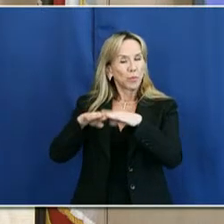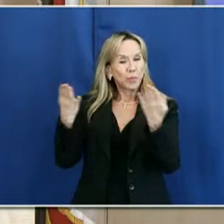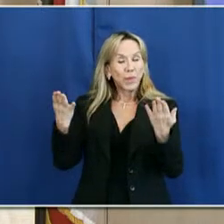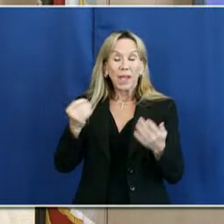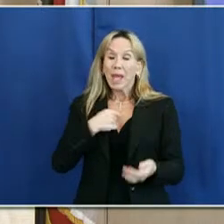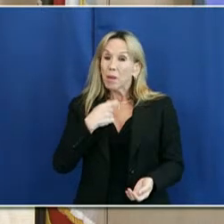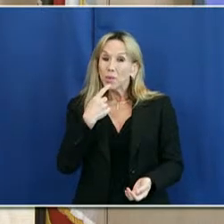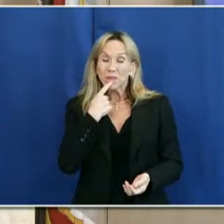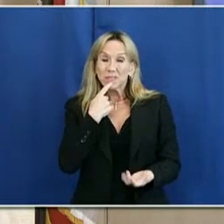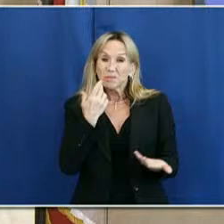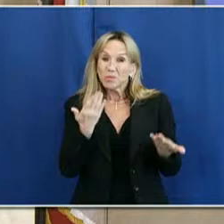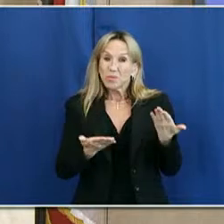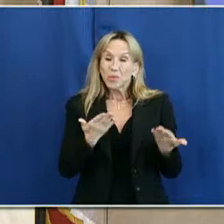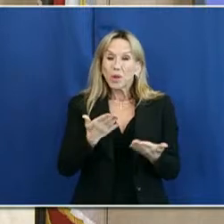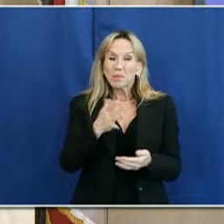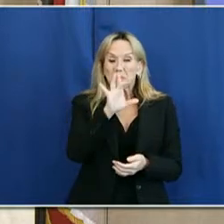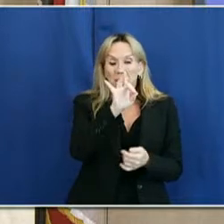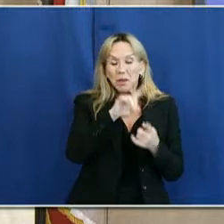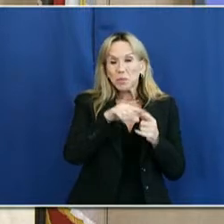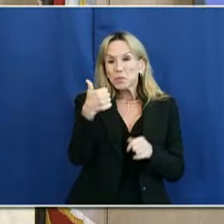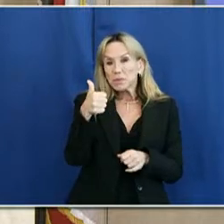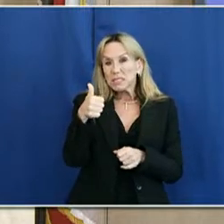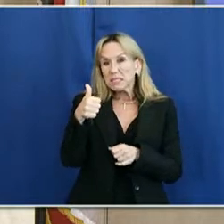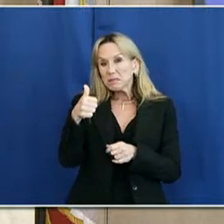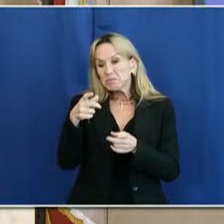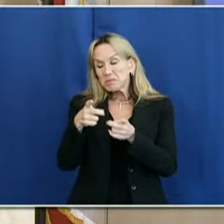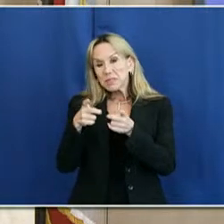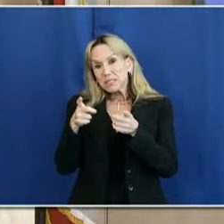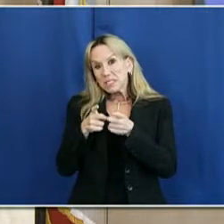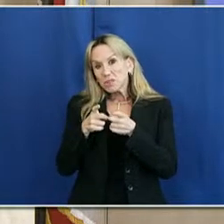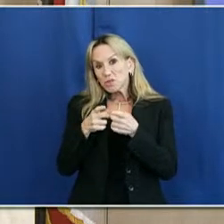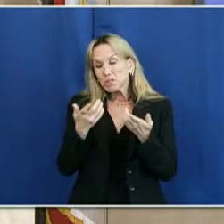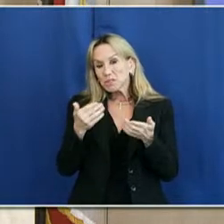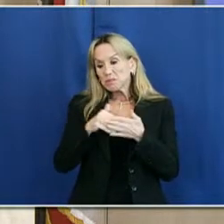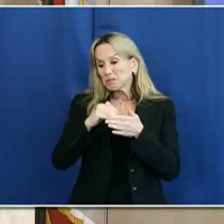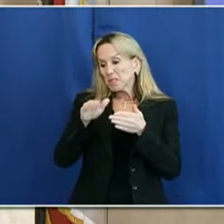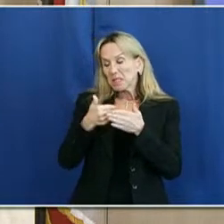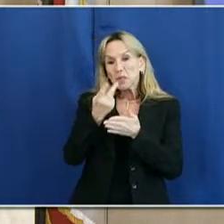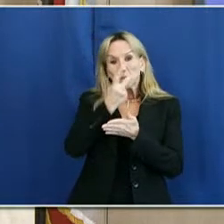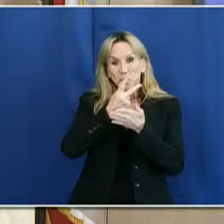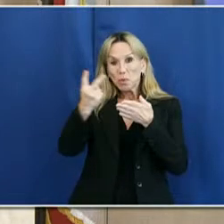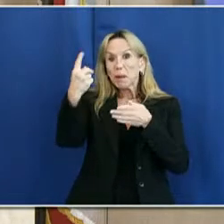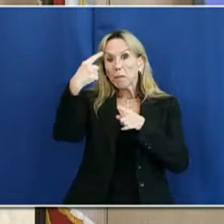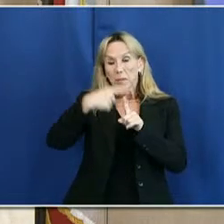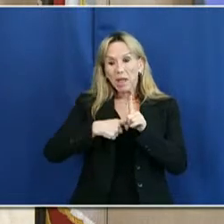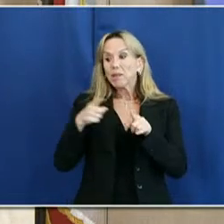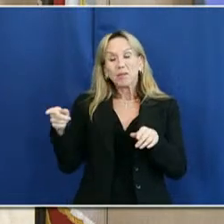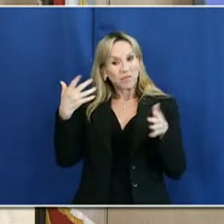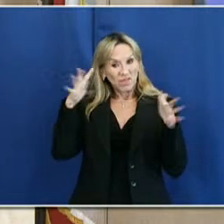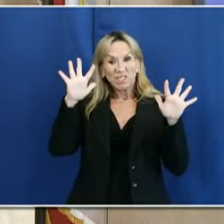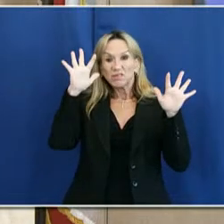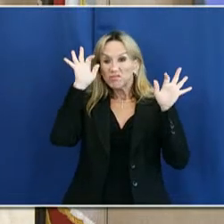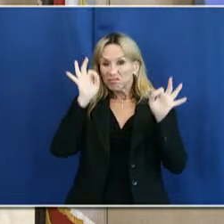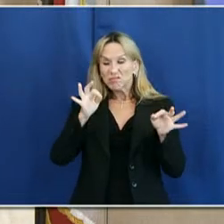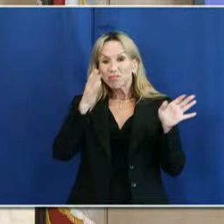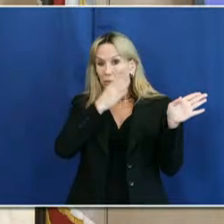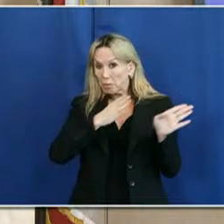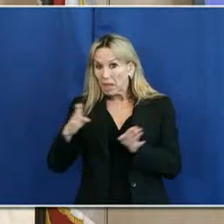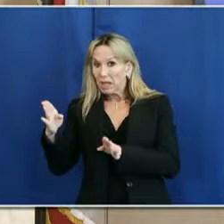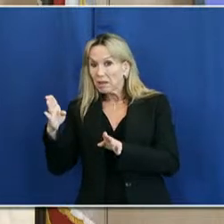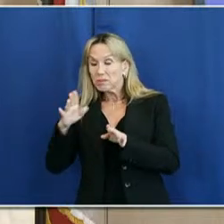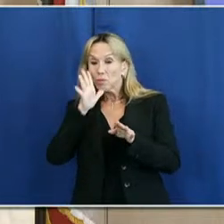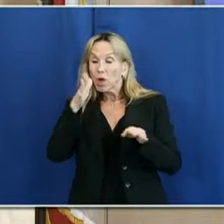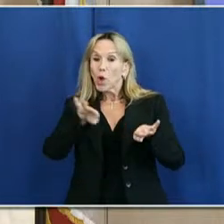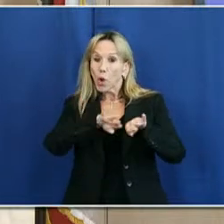probably about 8 to 10 districts in the next 2 weeks to a month that plan on reopening if the county